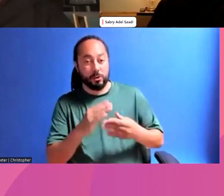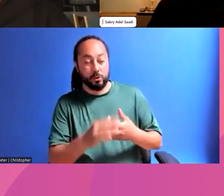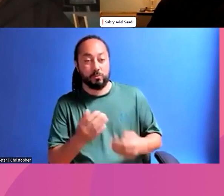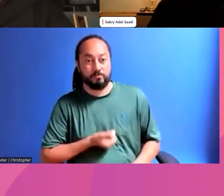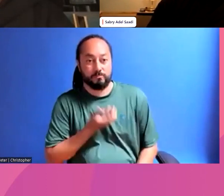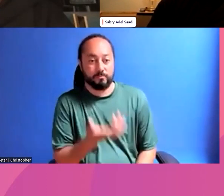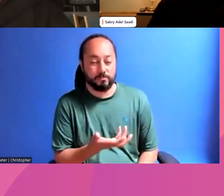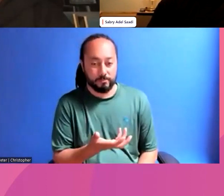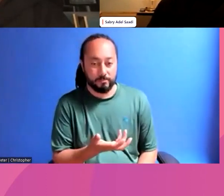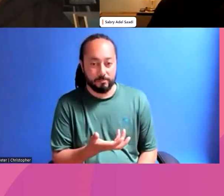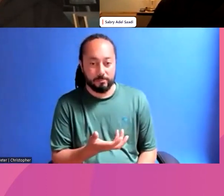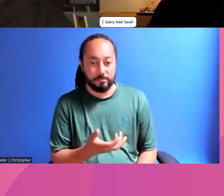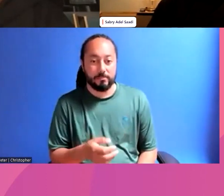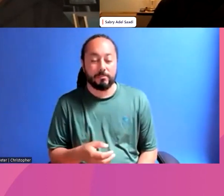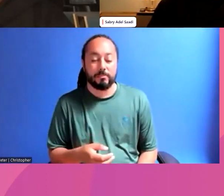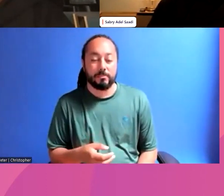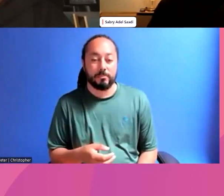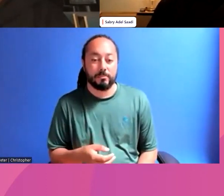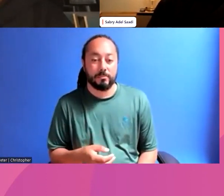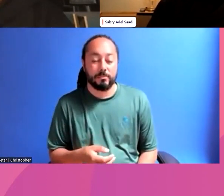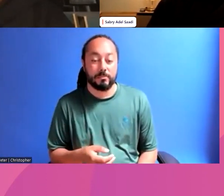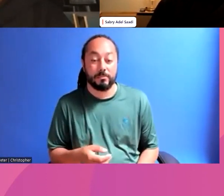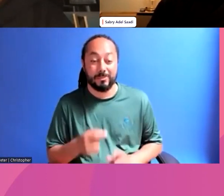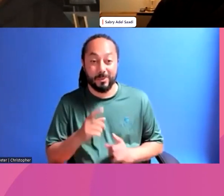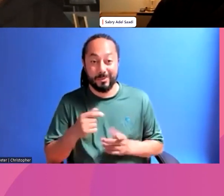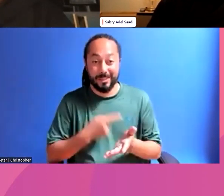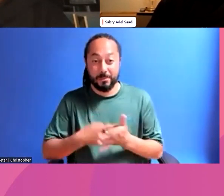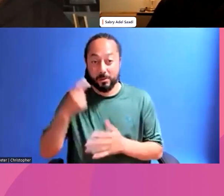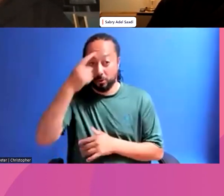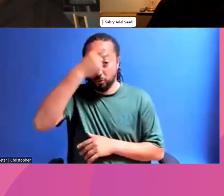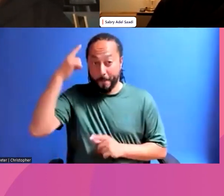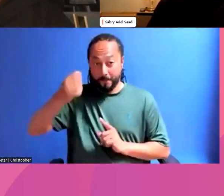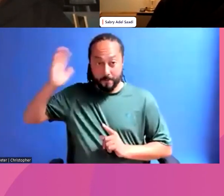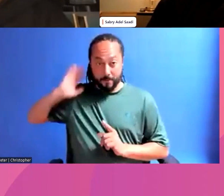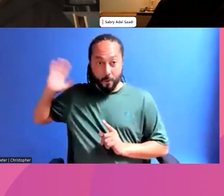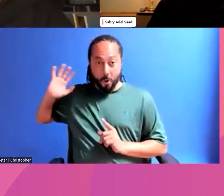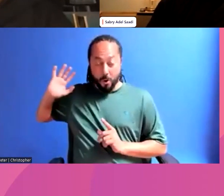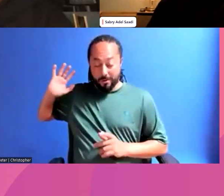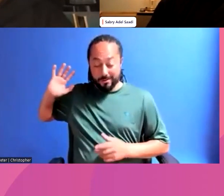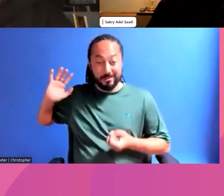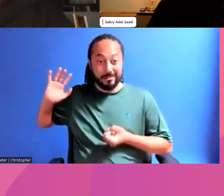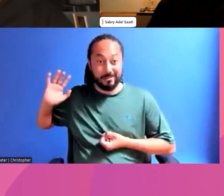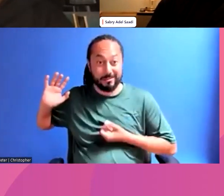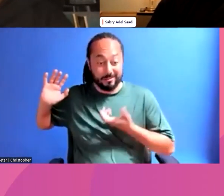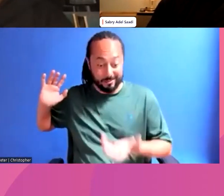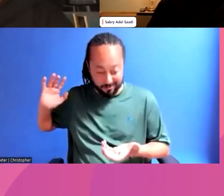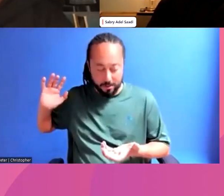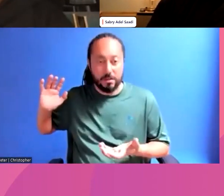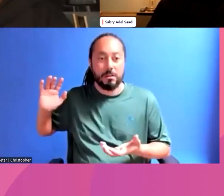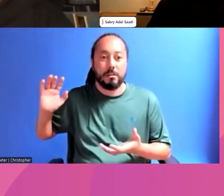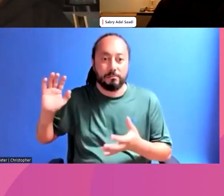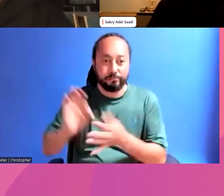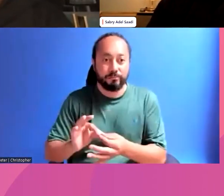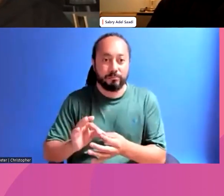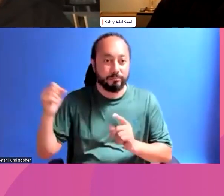through that, people can relive the experience that they themselves have gone through while sharing it, but they can